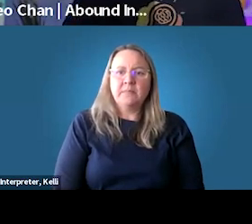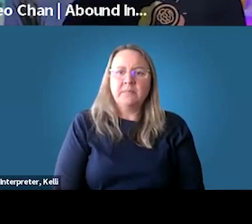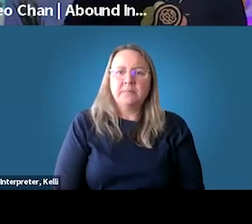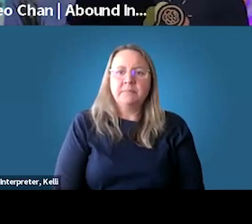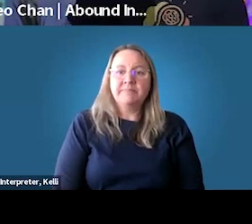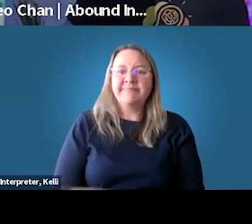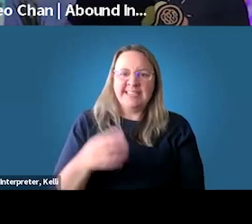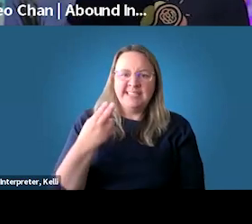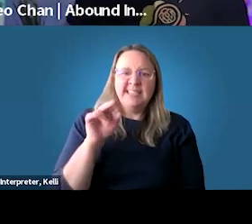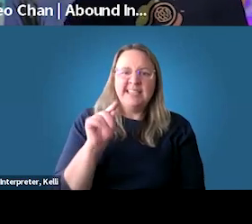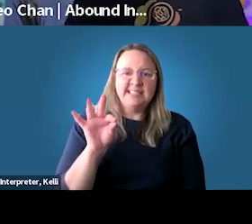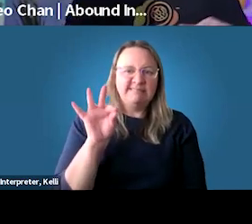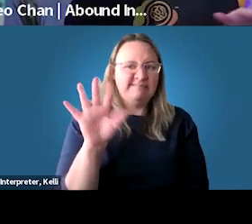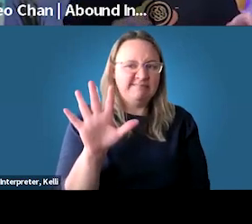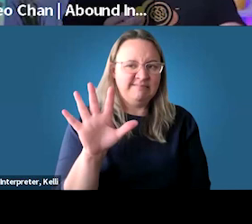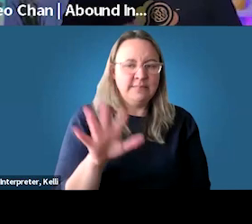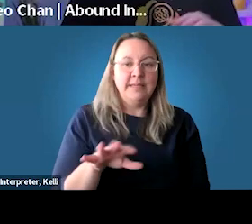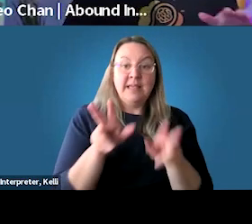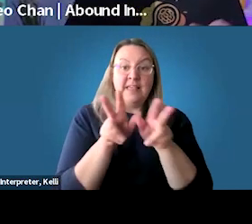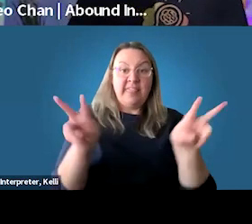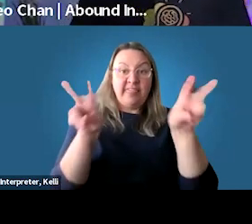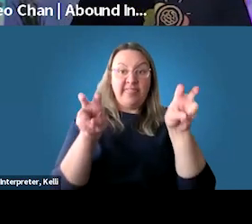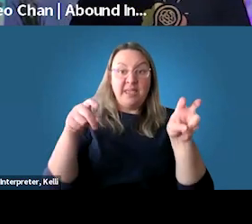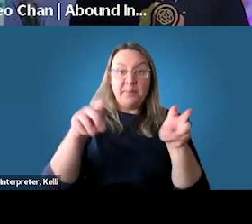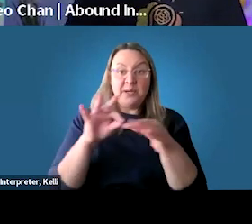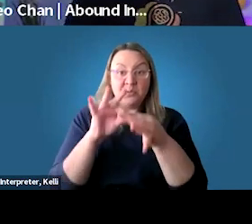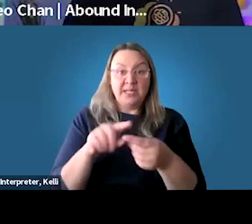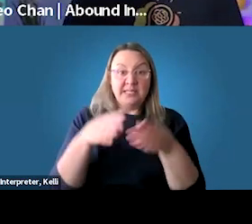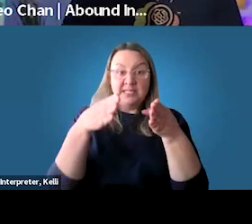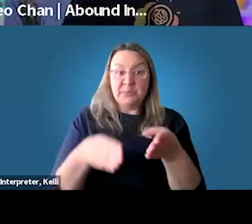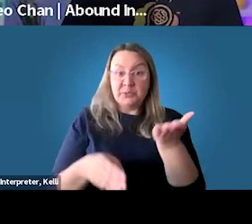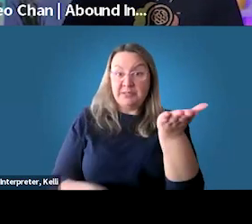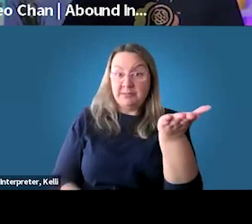I'll give you a hint. Theme parks can be related to this individual.